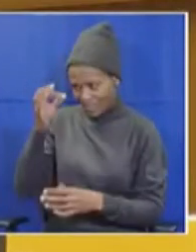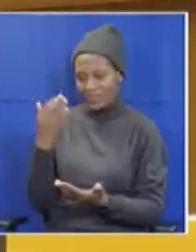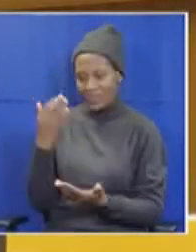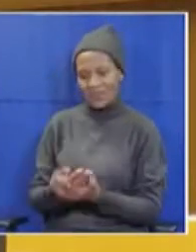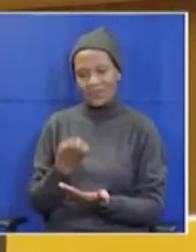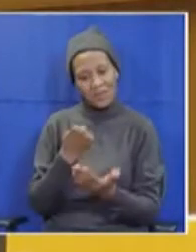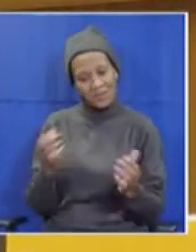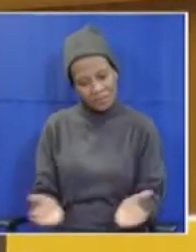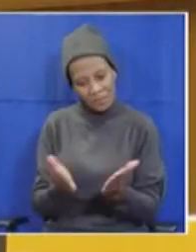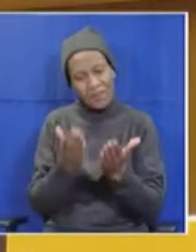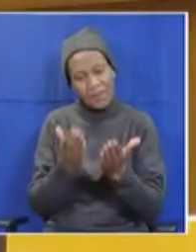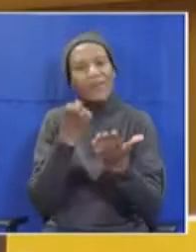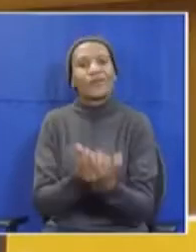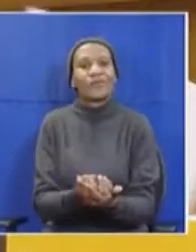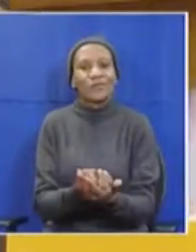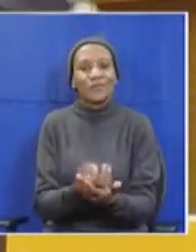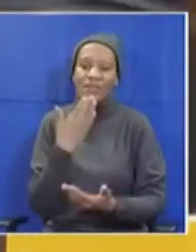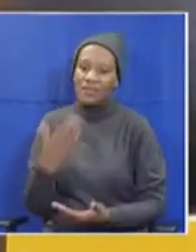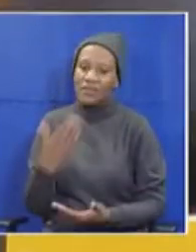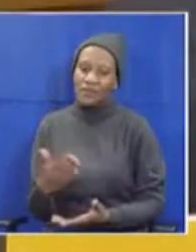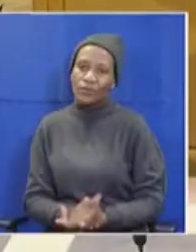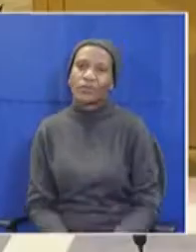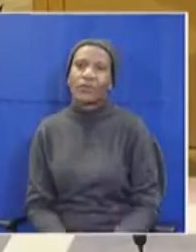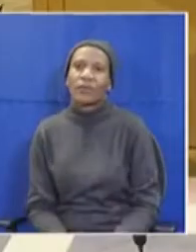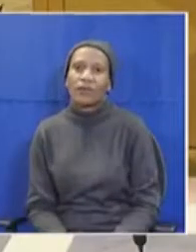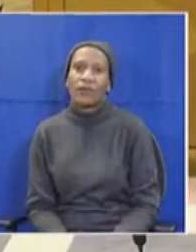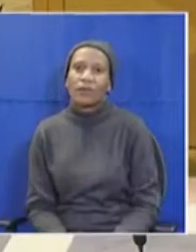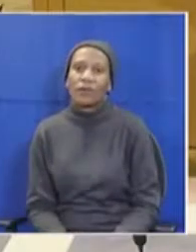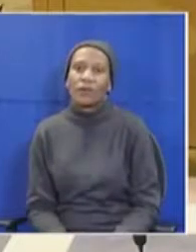secure to invest. Thank you. Thank you, Honourable Member.